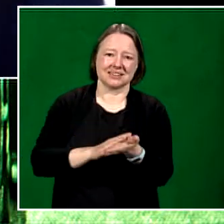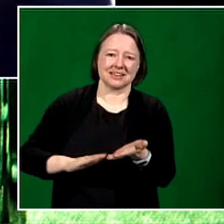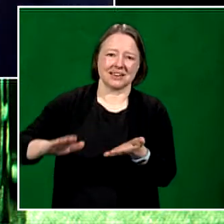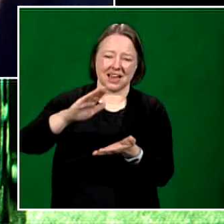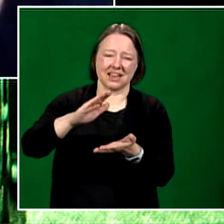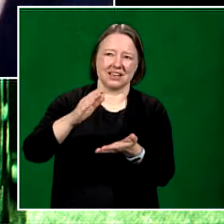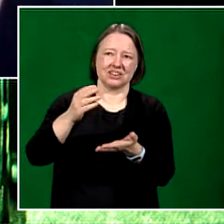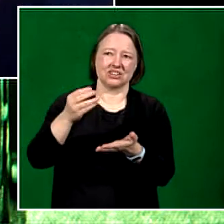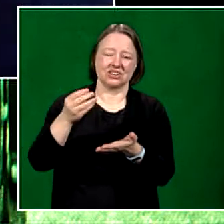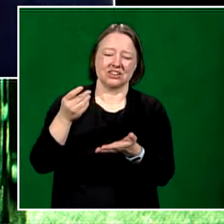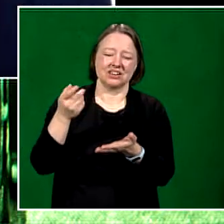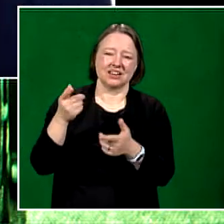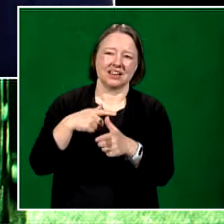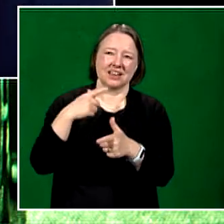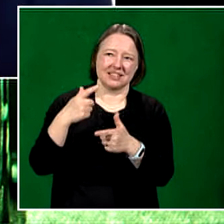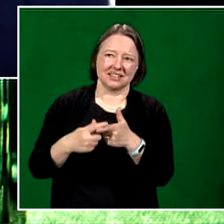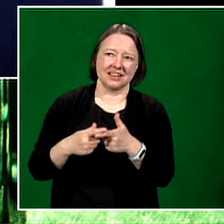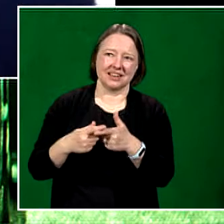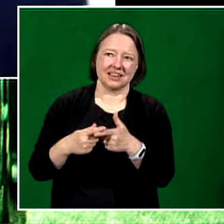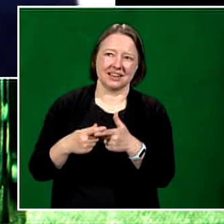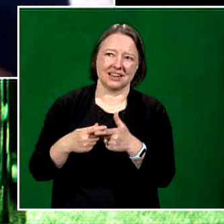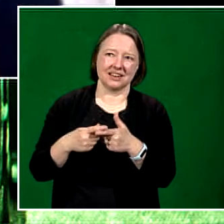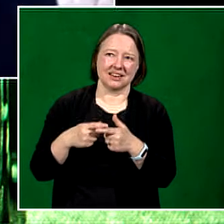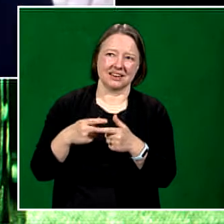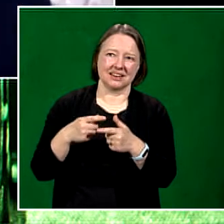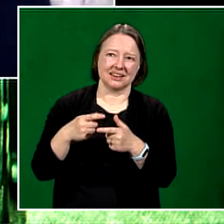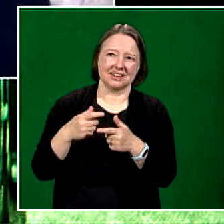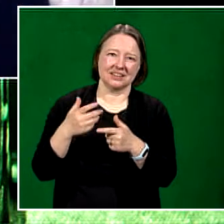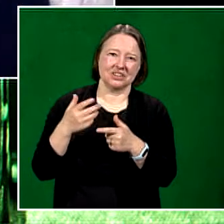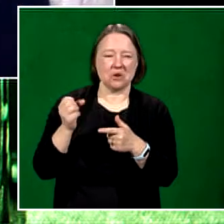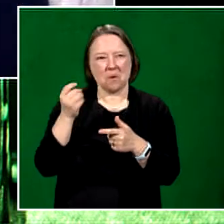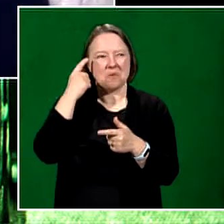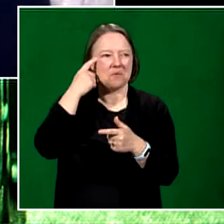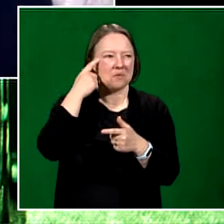study in the United States and in the Europe. So